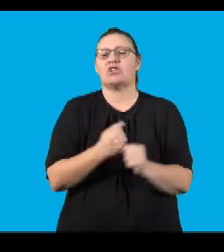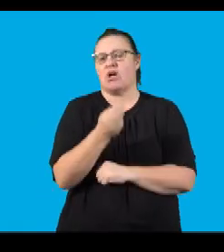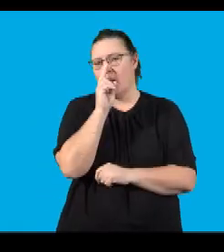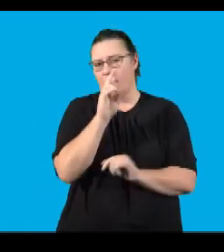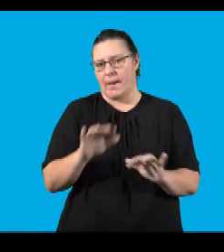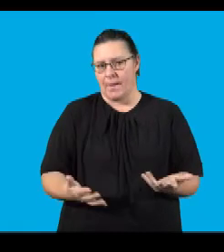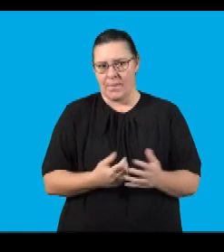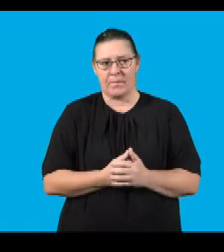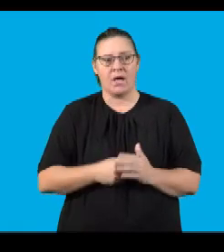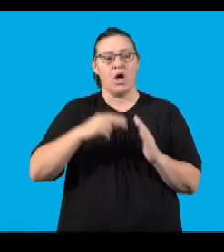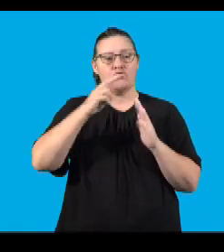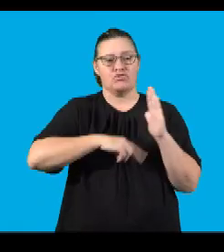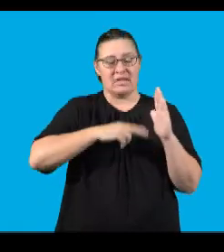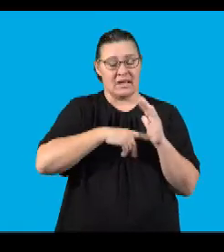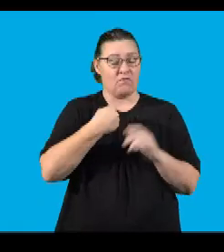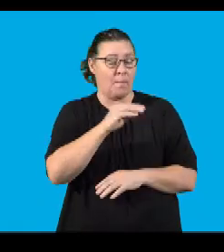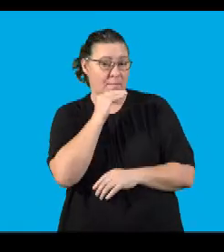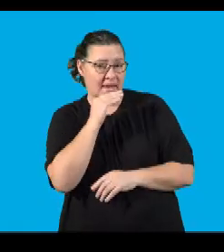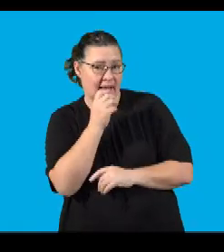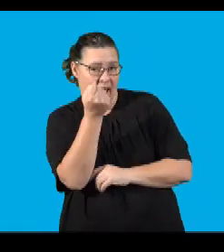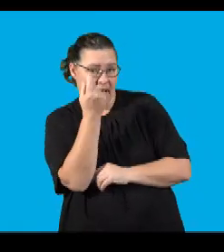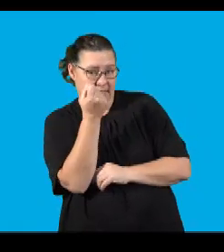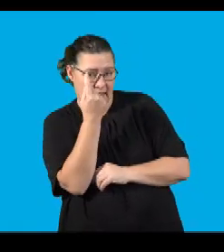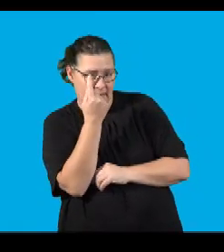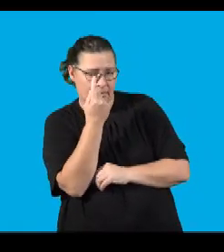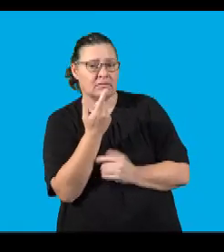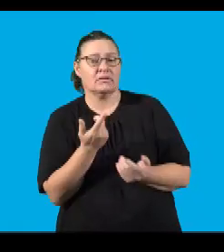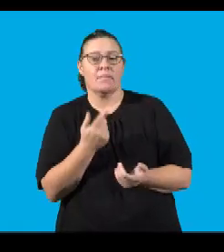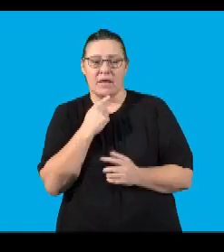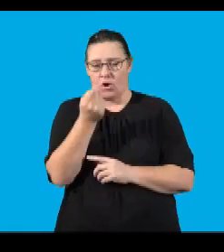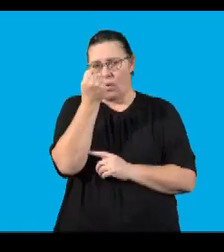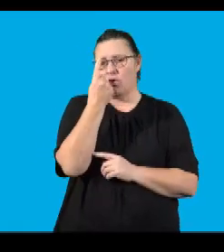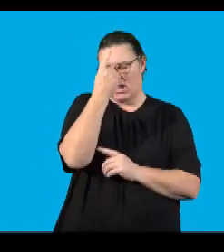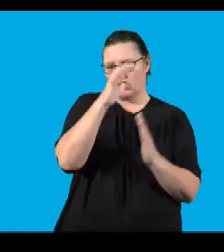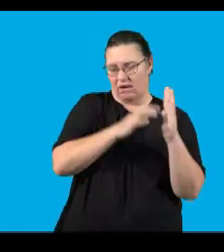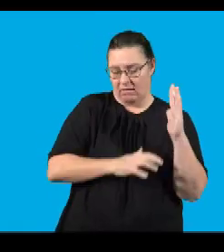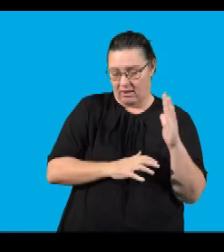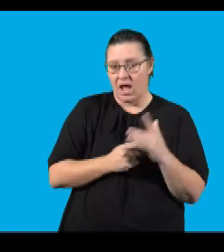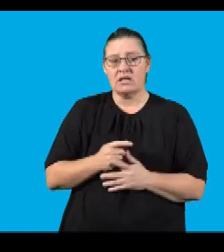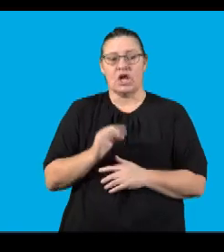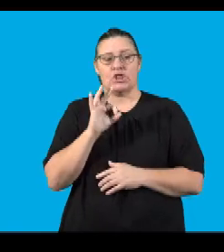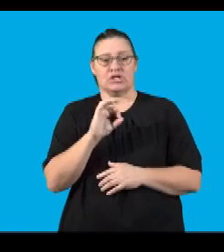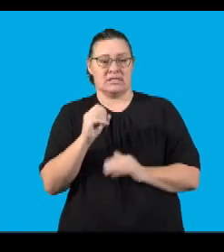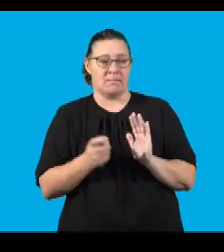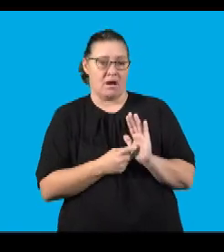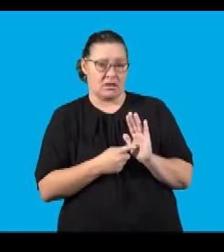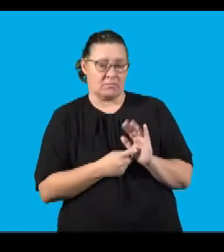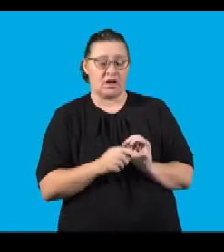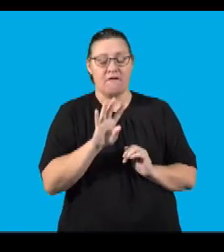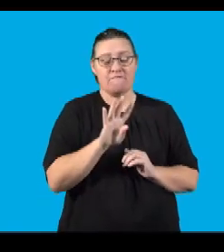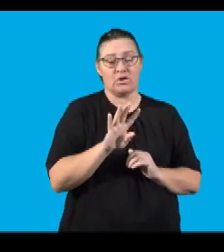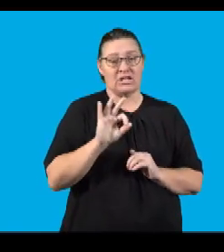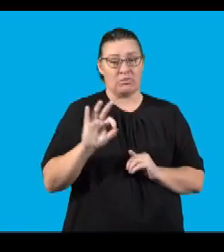is structured as follows. Reading for meaning and understanding, or the comprehension, is 30 marks. This consists